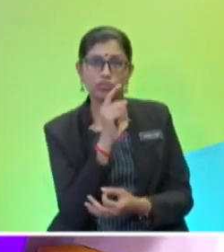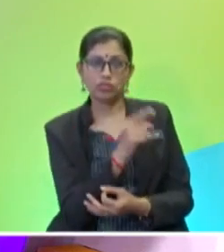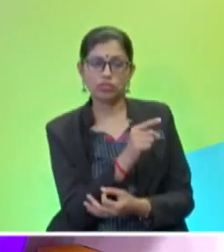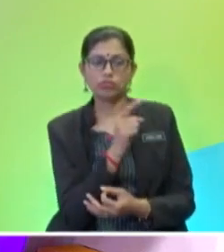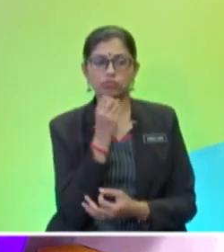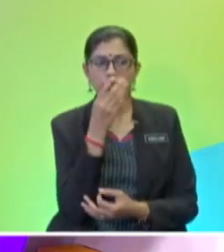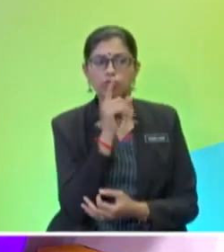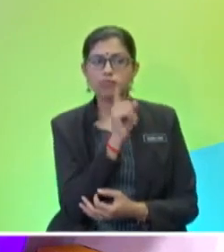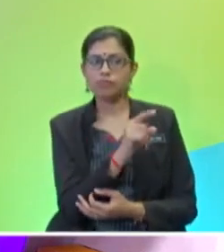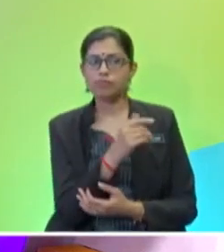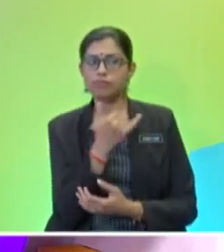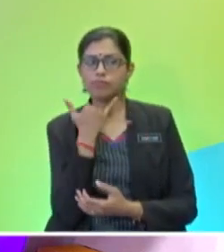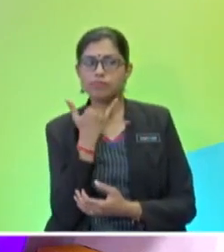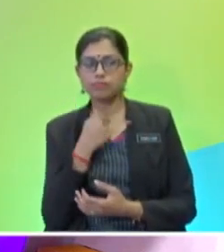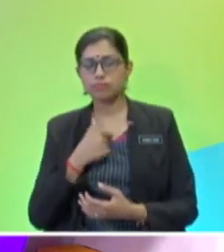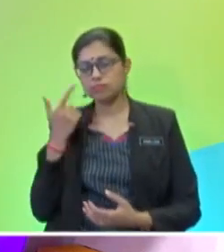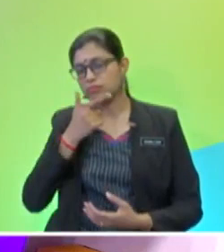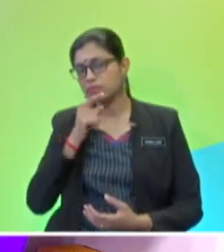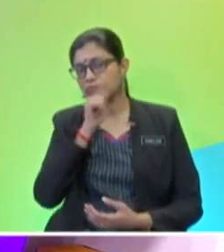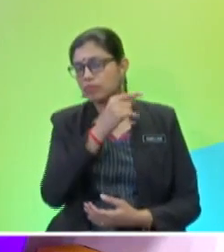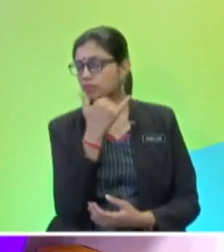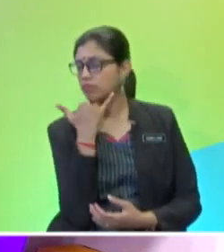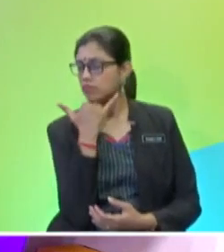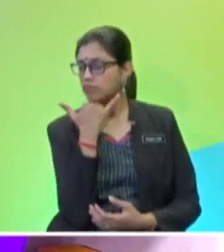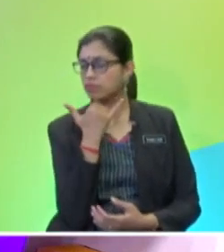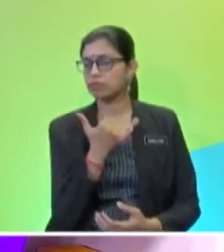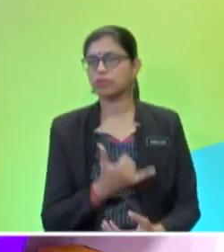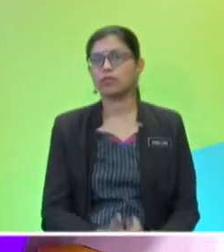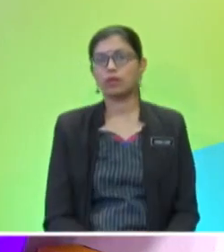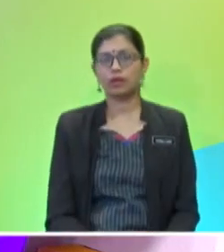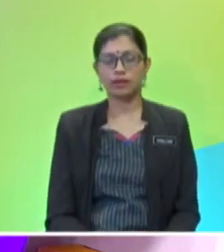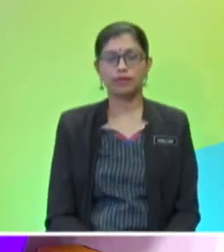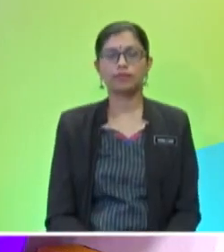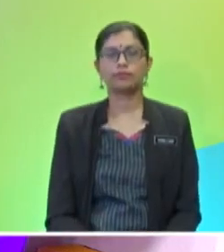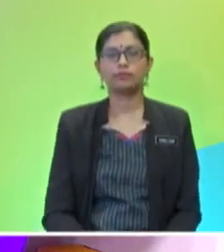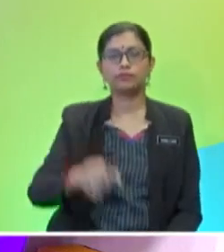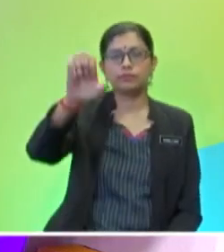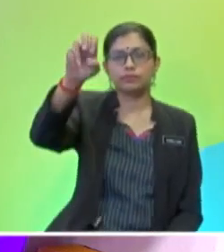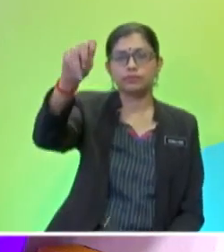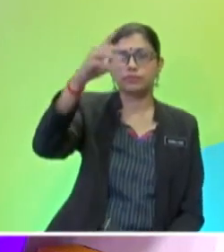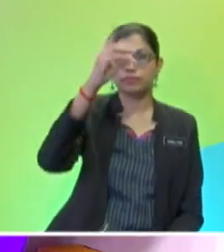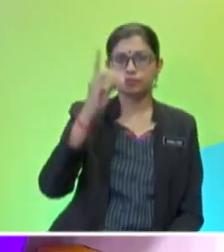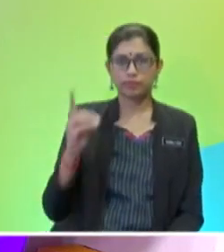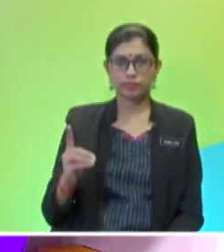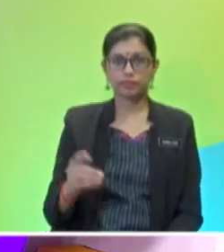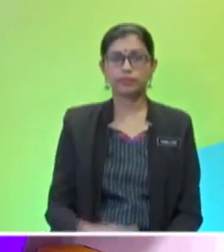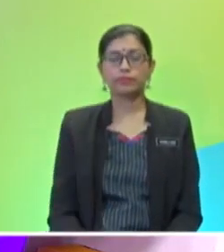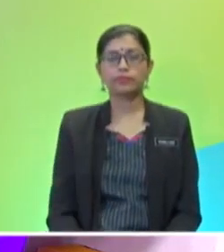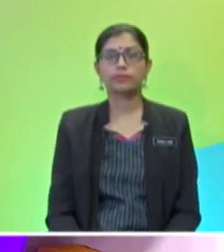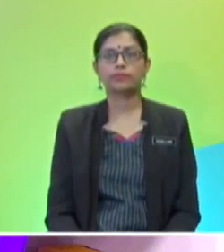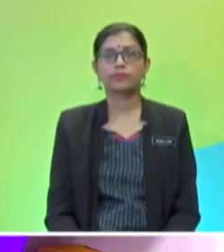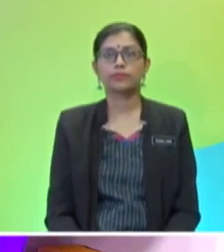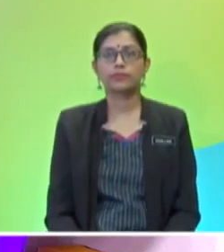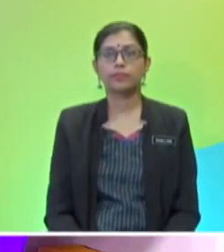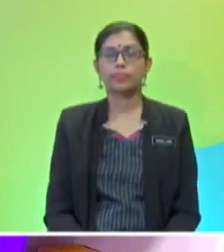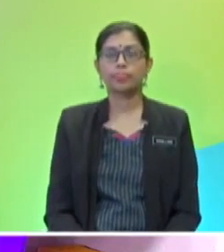eat it, because it is actually from endangered species. So that's really,